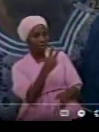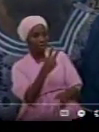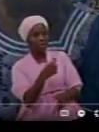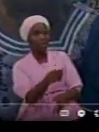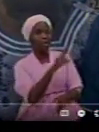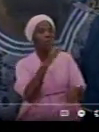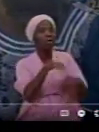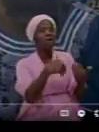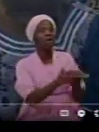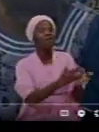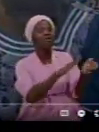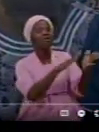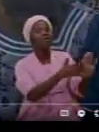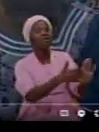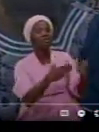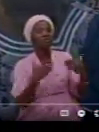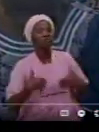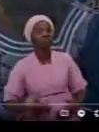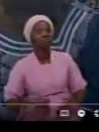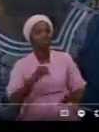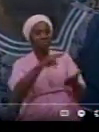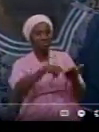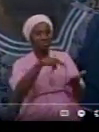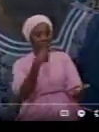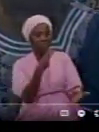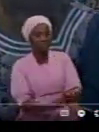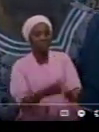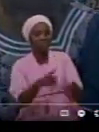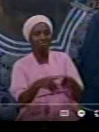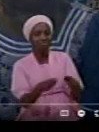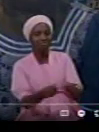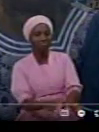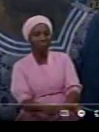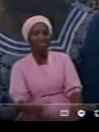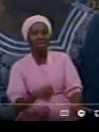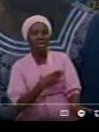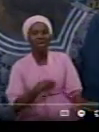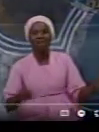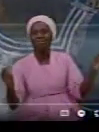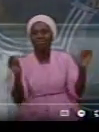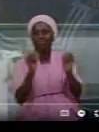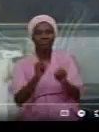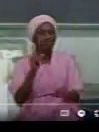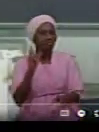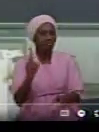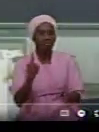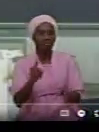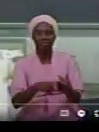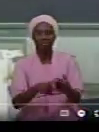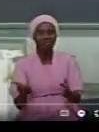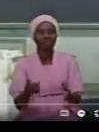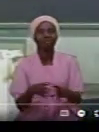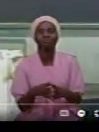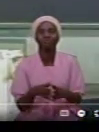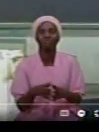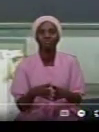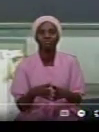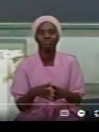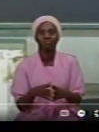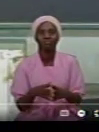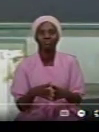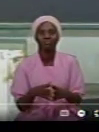all dead bodies falling to the earth, and none escaped. And